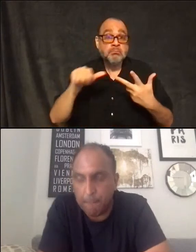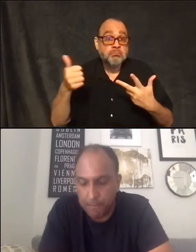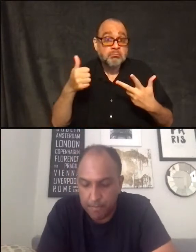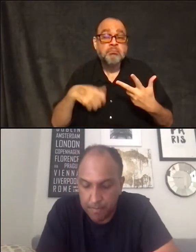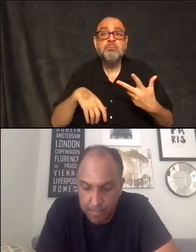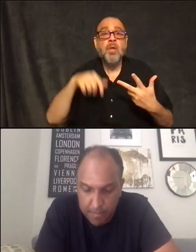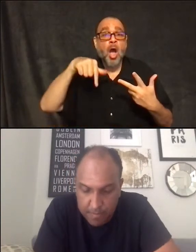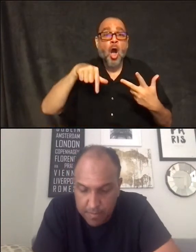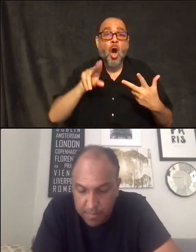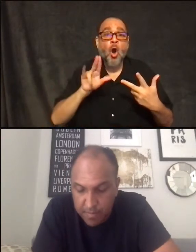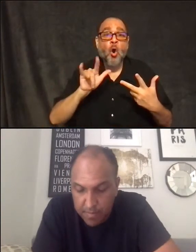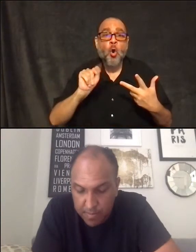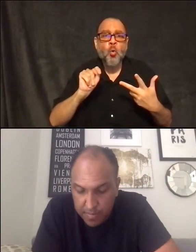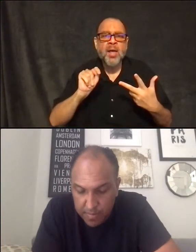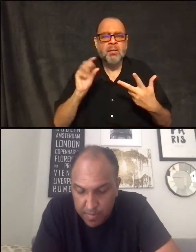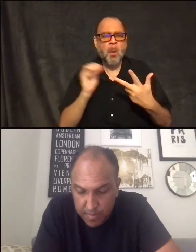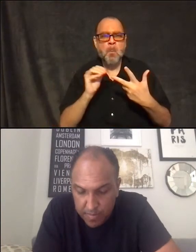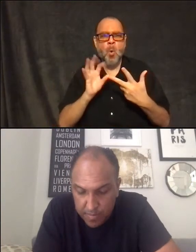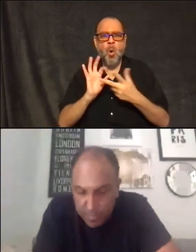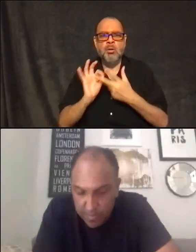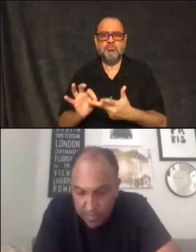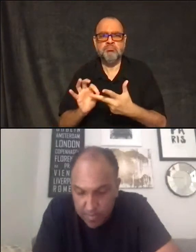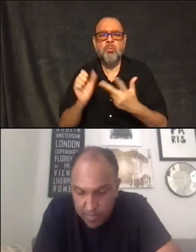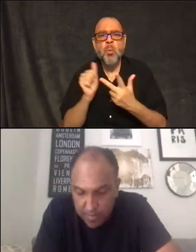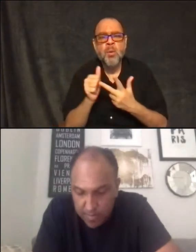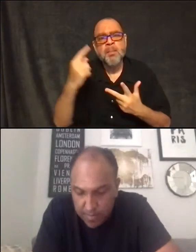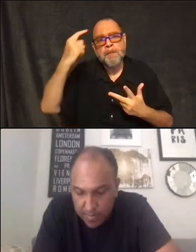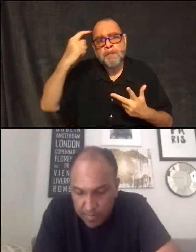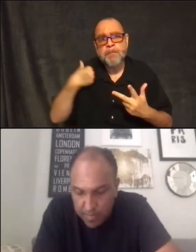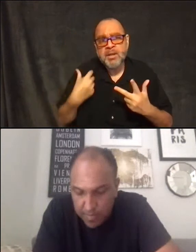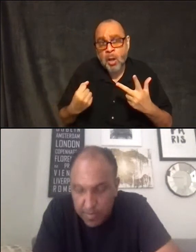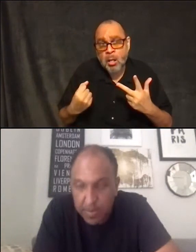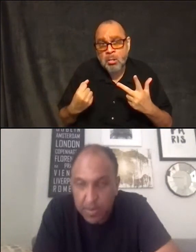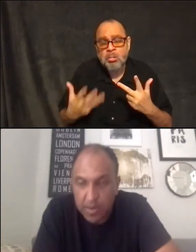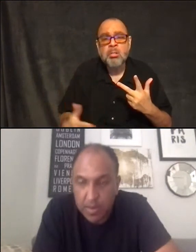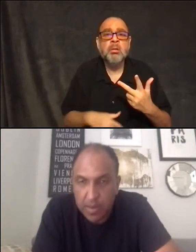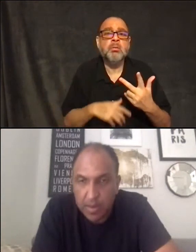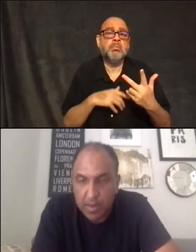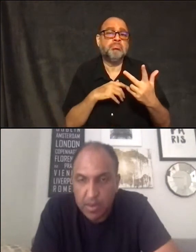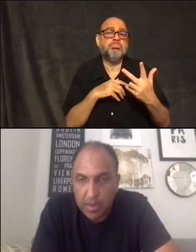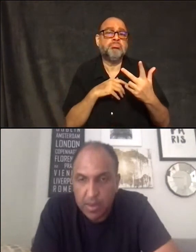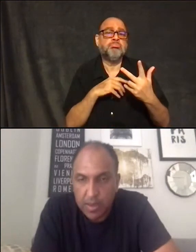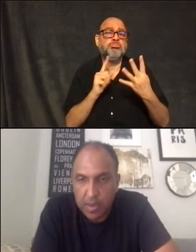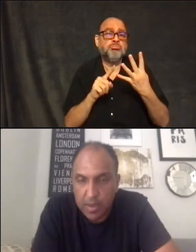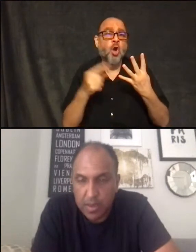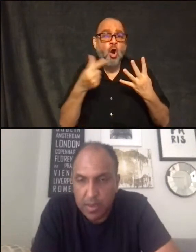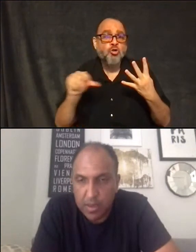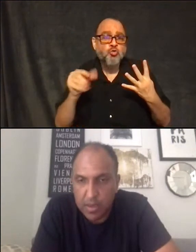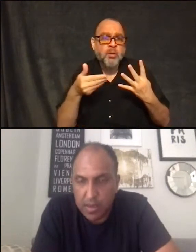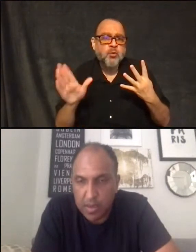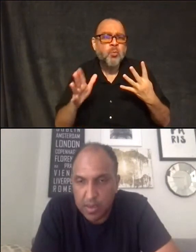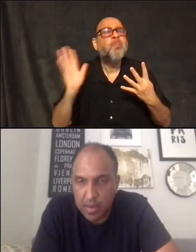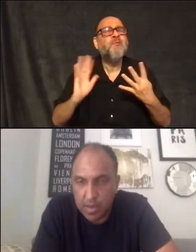health friendly user-based platform, a social audio platform. I've been in Green Room, that used to be called Locker Room.